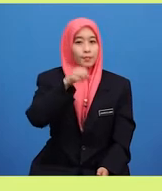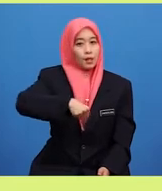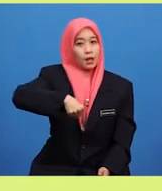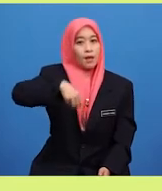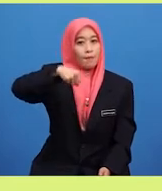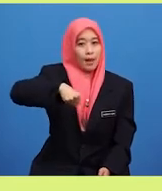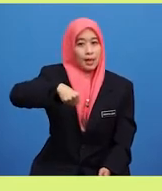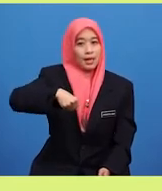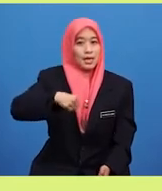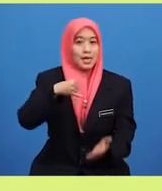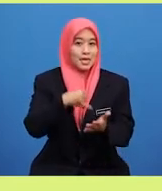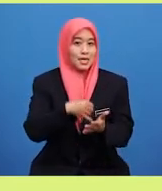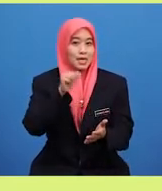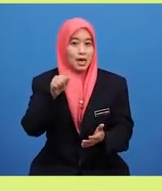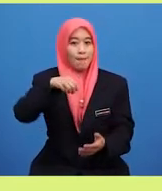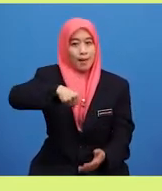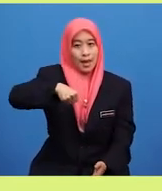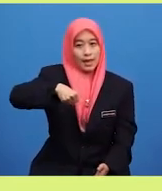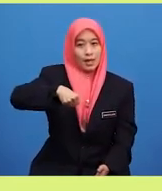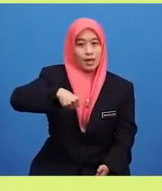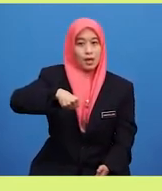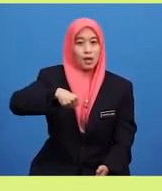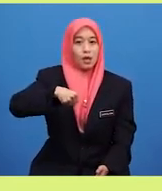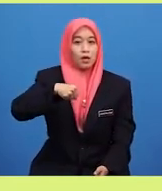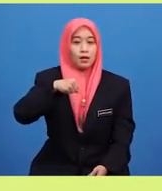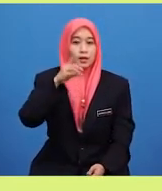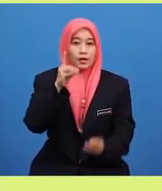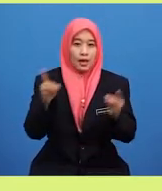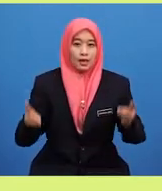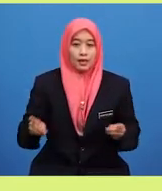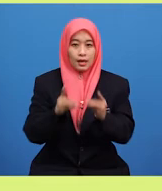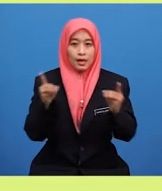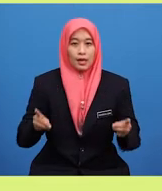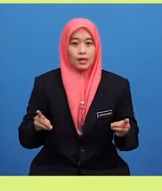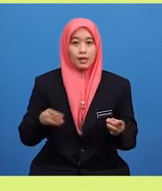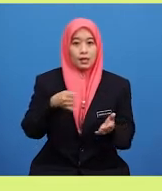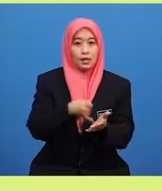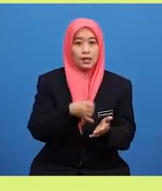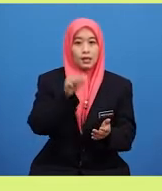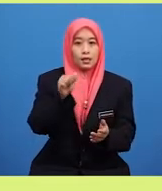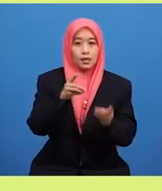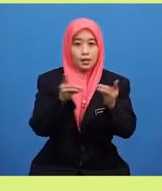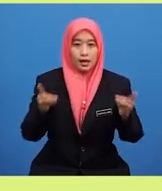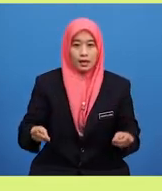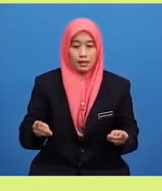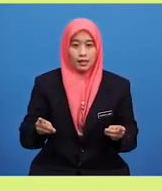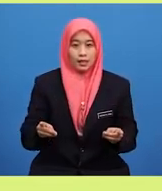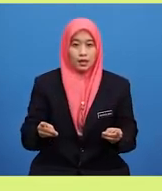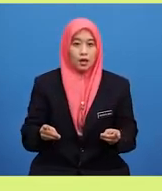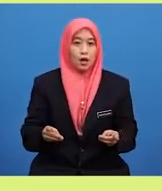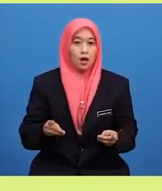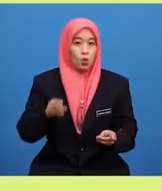it's a bag. Desk, desk, it's a desk. Ruler,